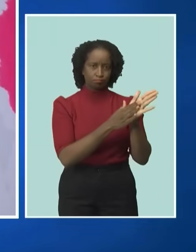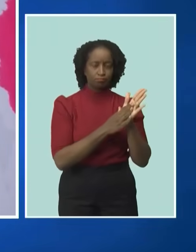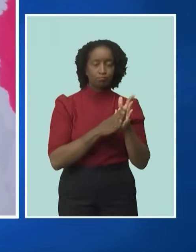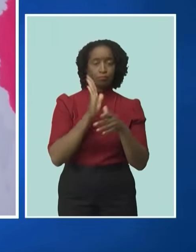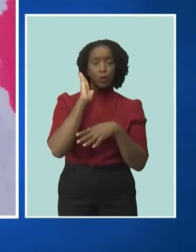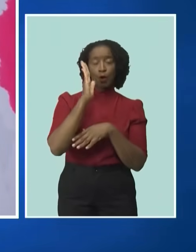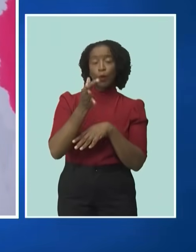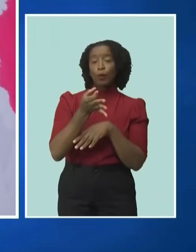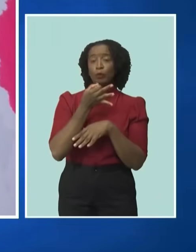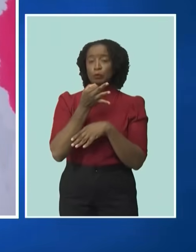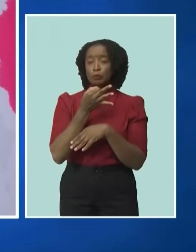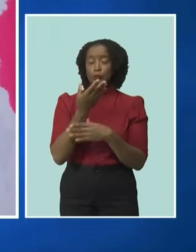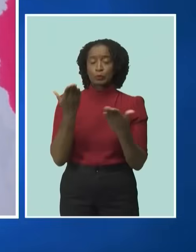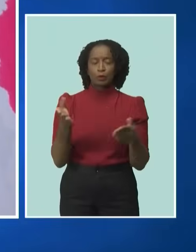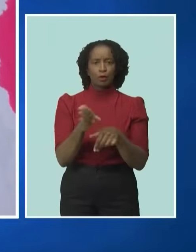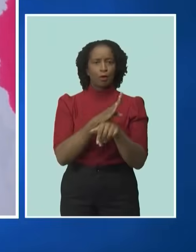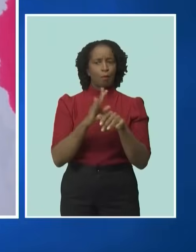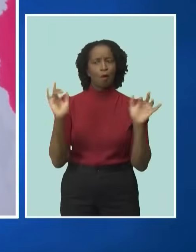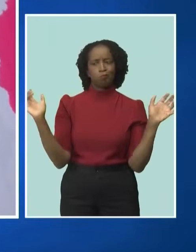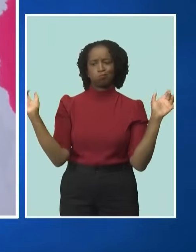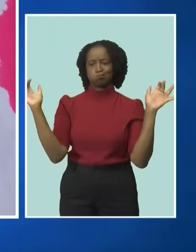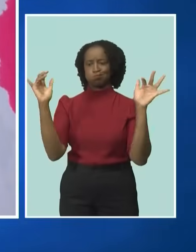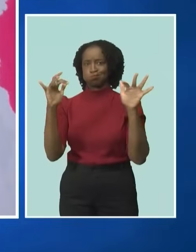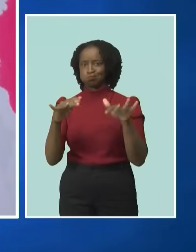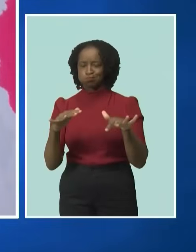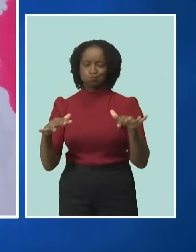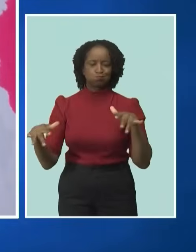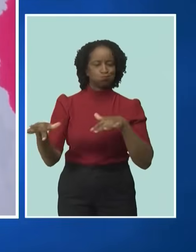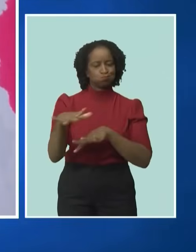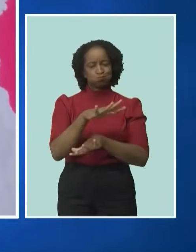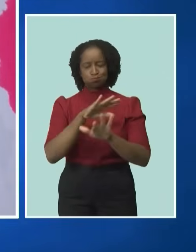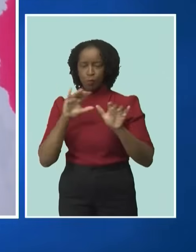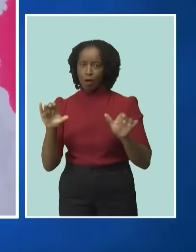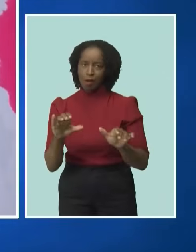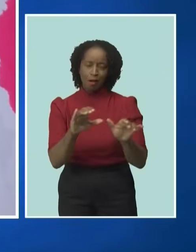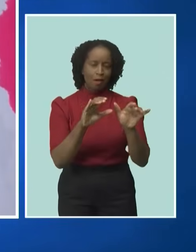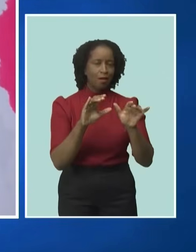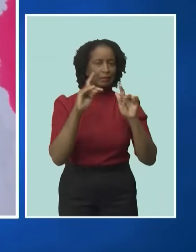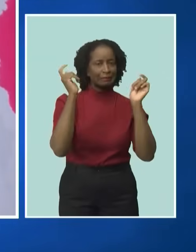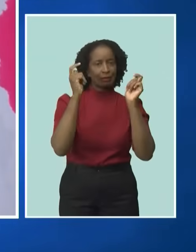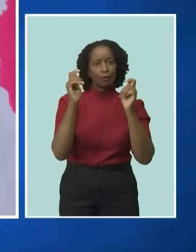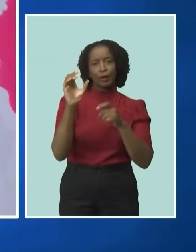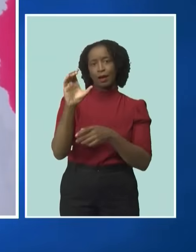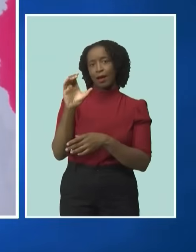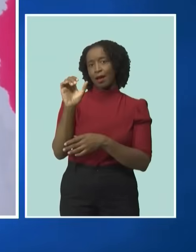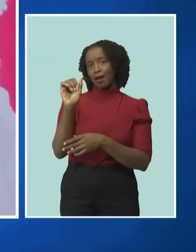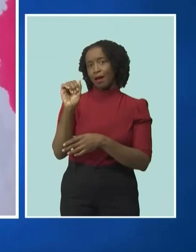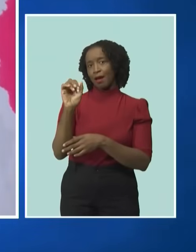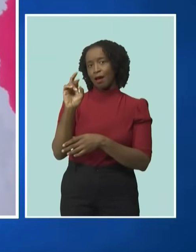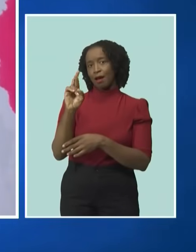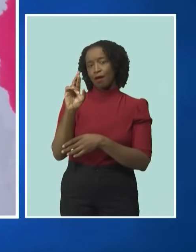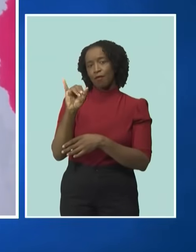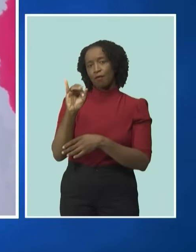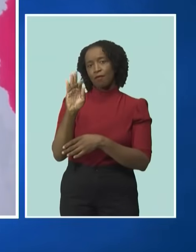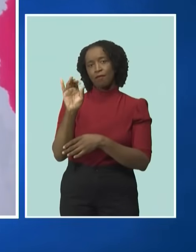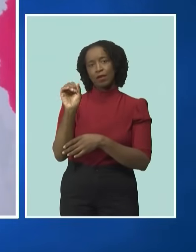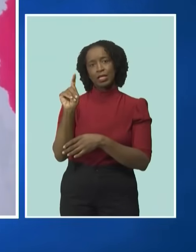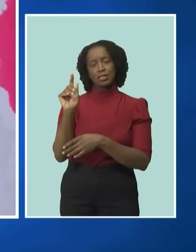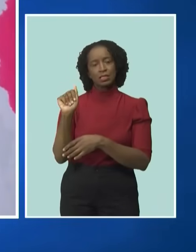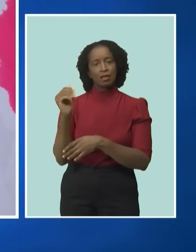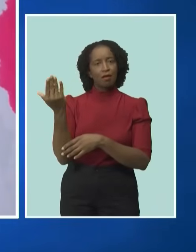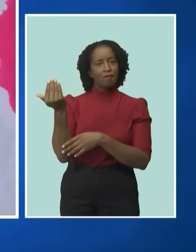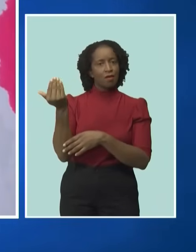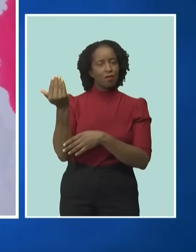be abuzz with Carifesta 15, and I know it will be an